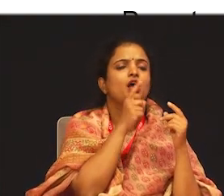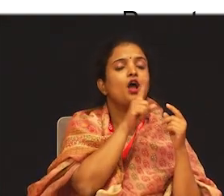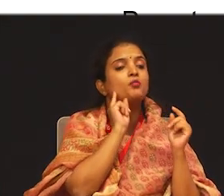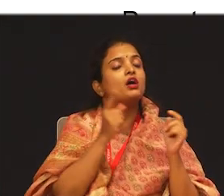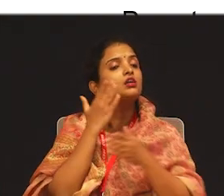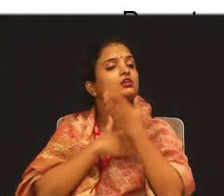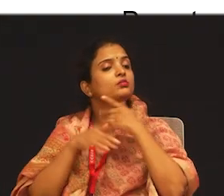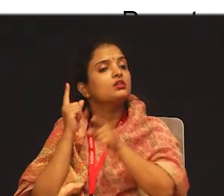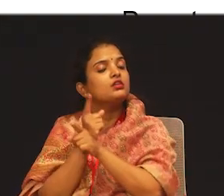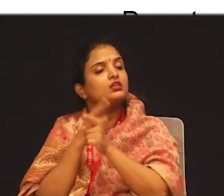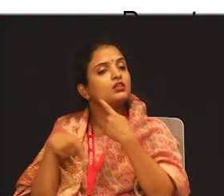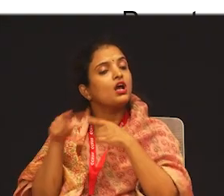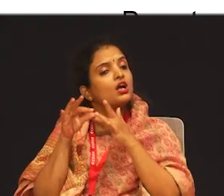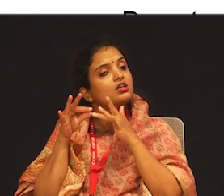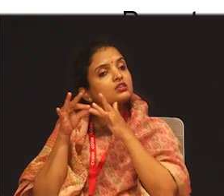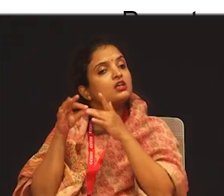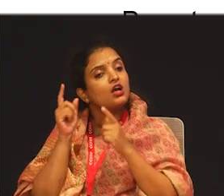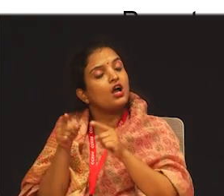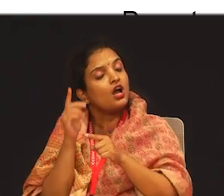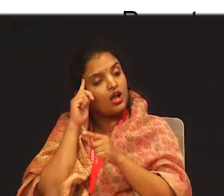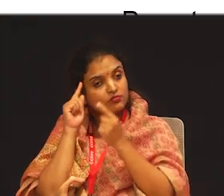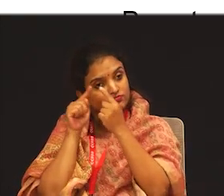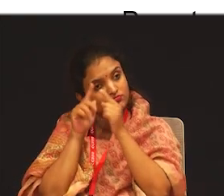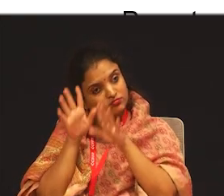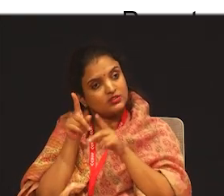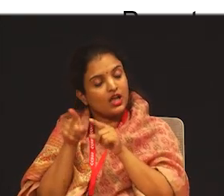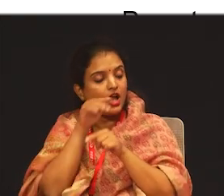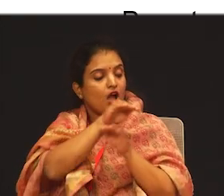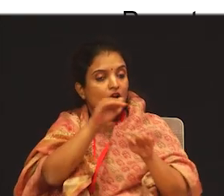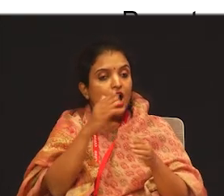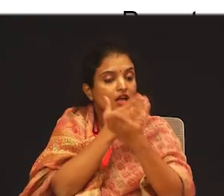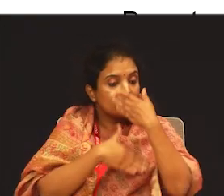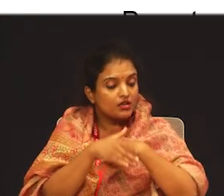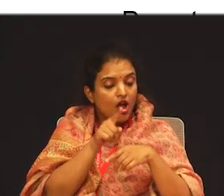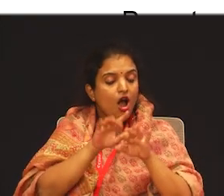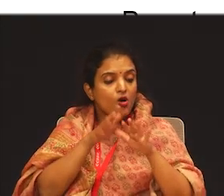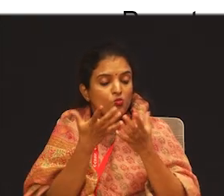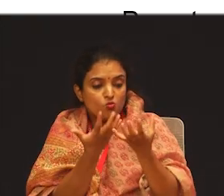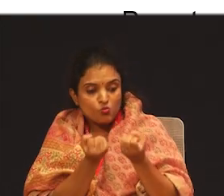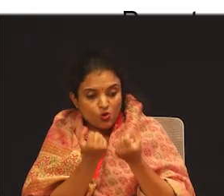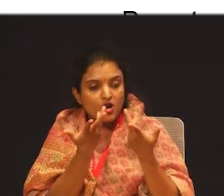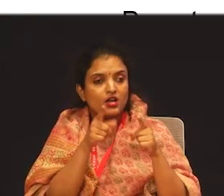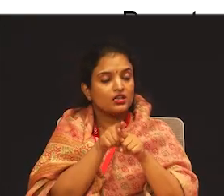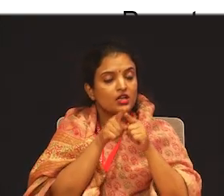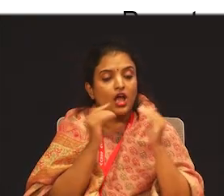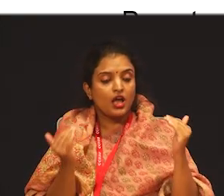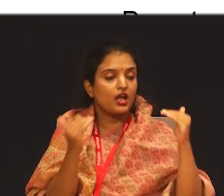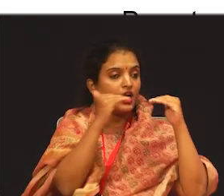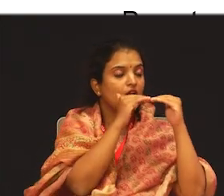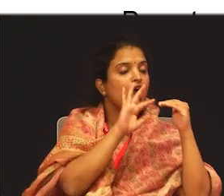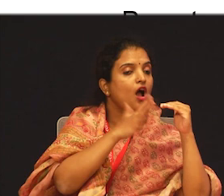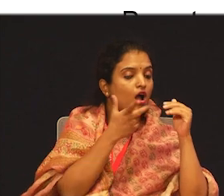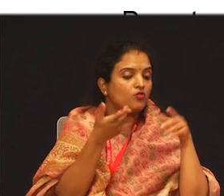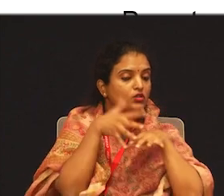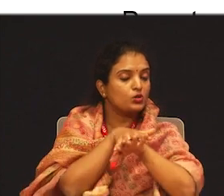are the ones who are trained to address the special needs of the children in the mainstream school, inclusive